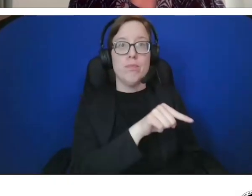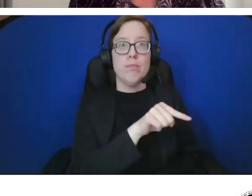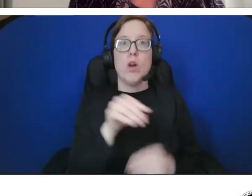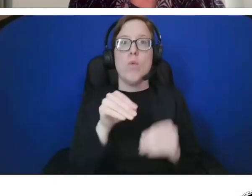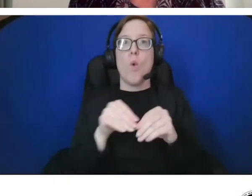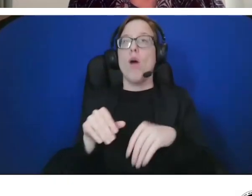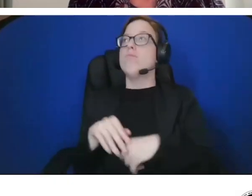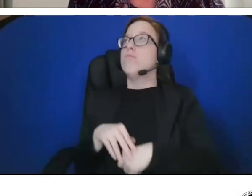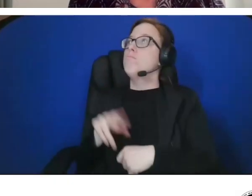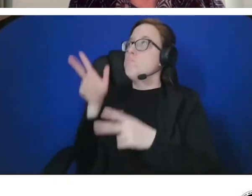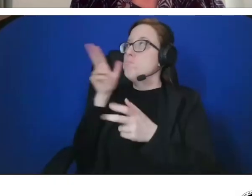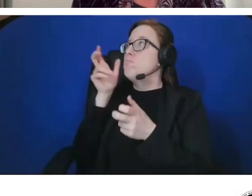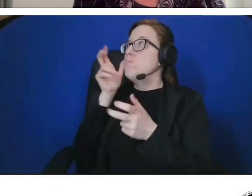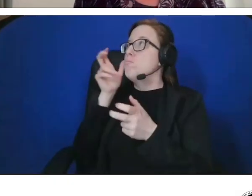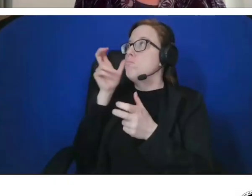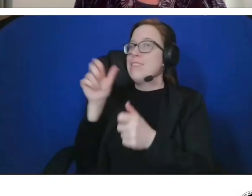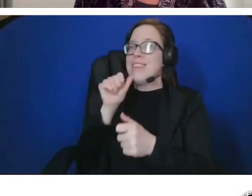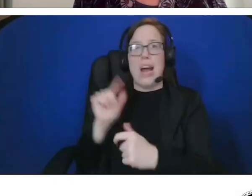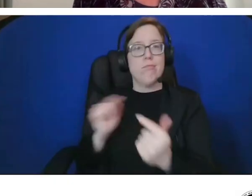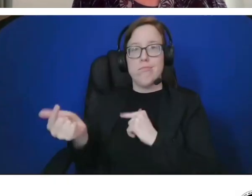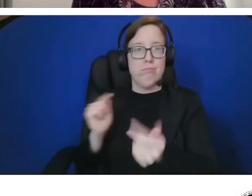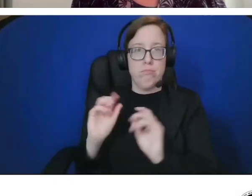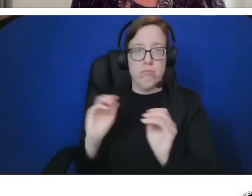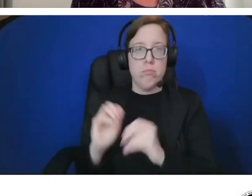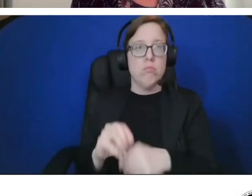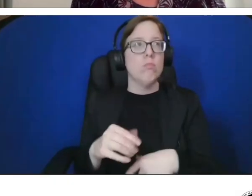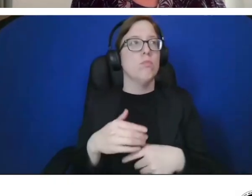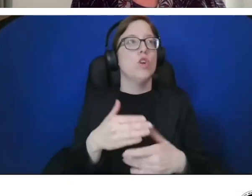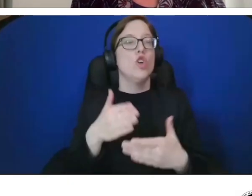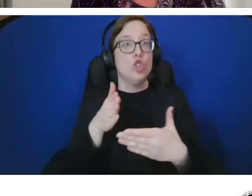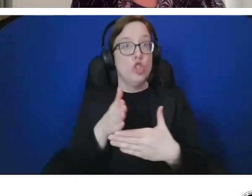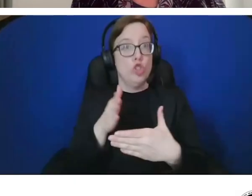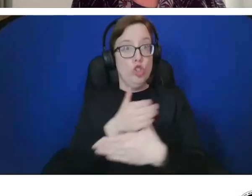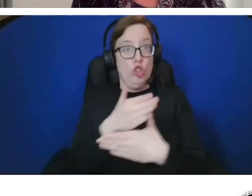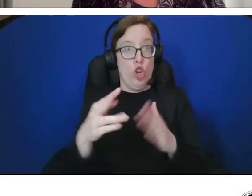is in a passive mode, aren't they? Shared reading or